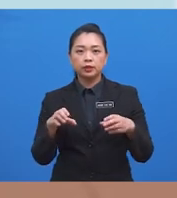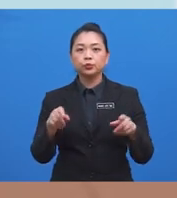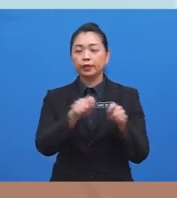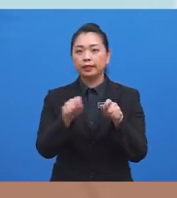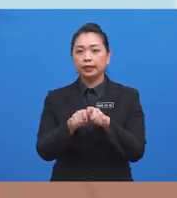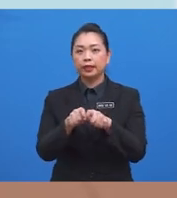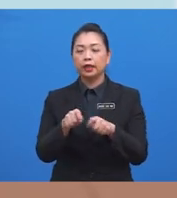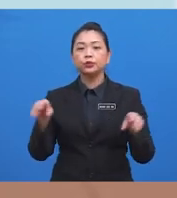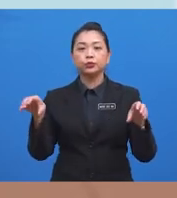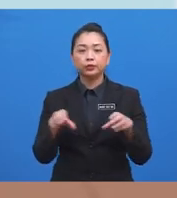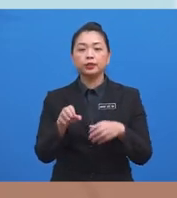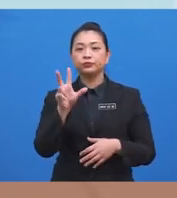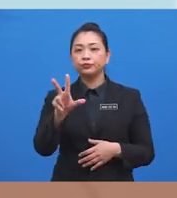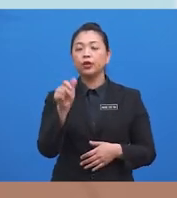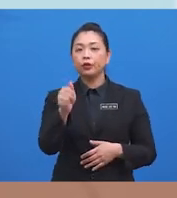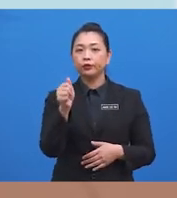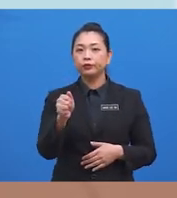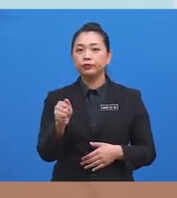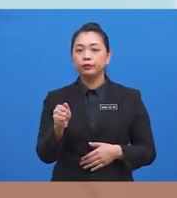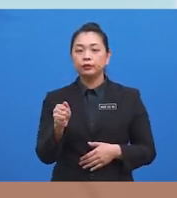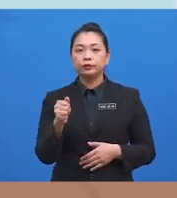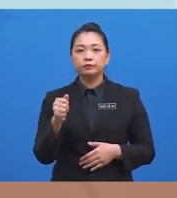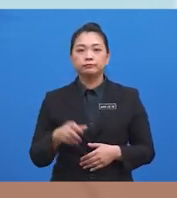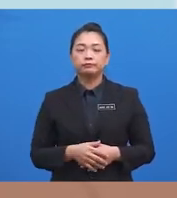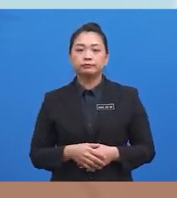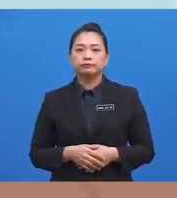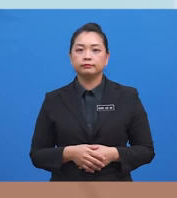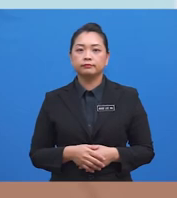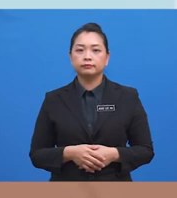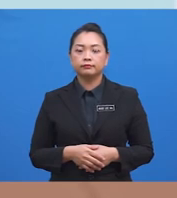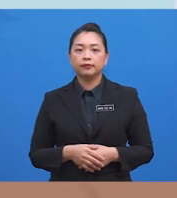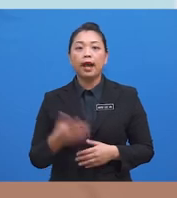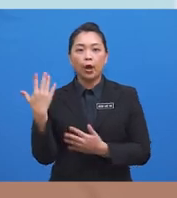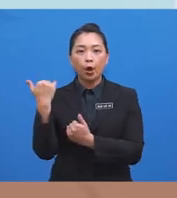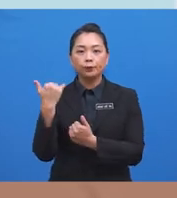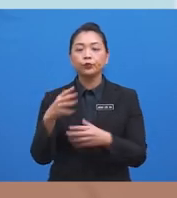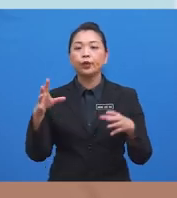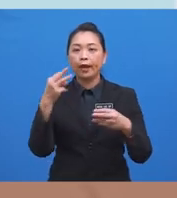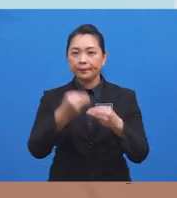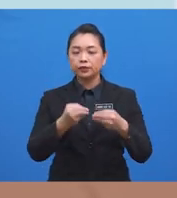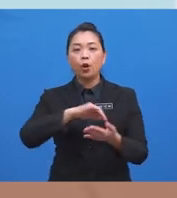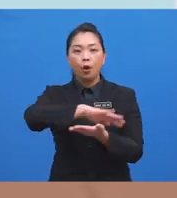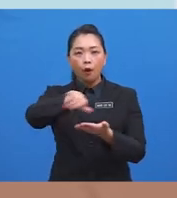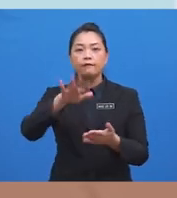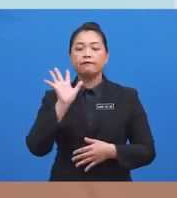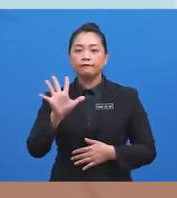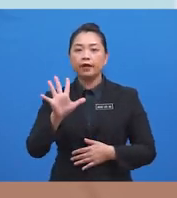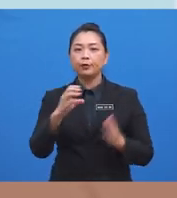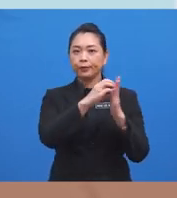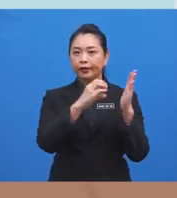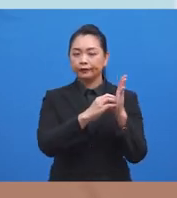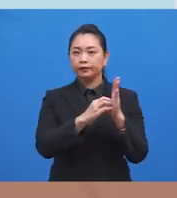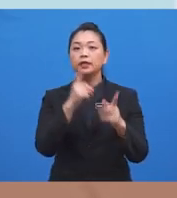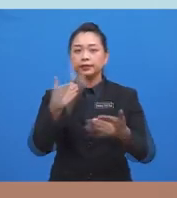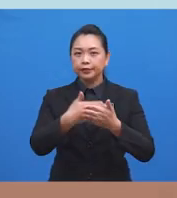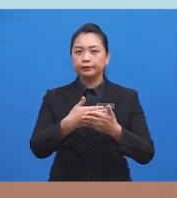you did 3 on your own. Did you achieve target 2? I do hope you have matched all 5 paragraphs to 5 of the